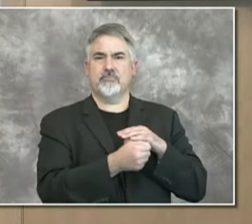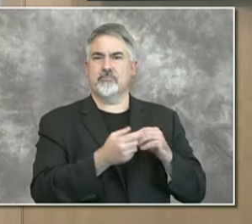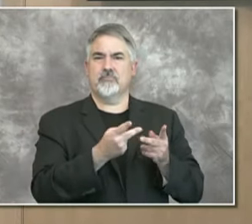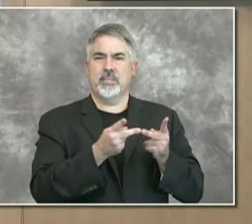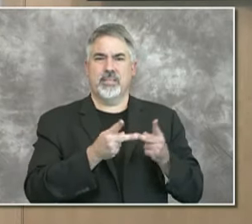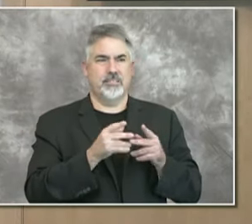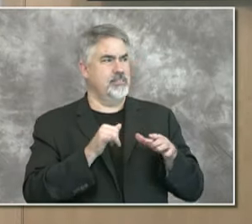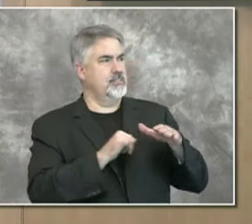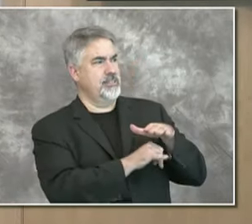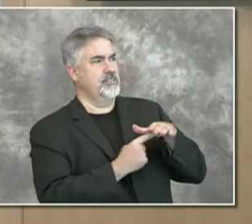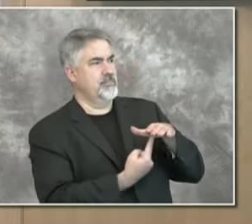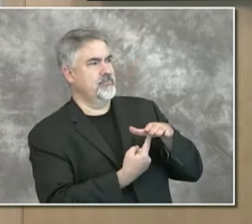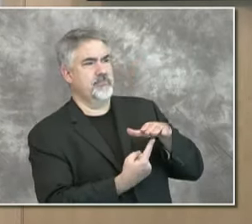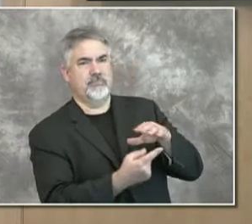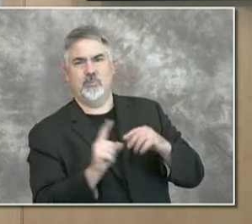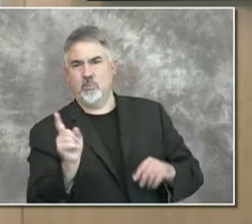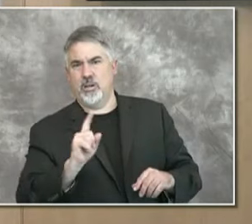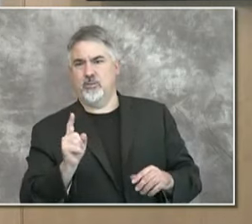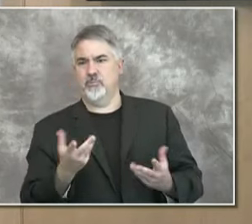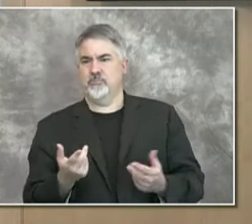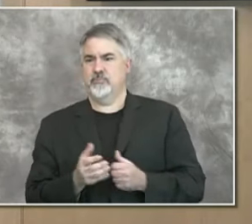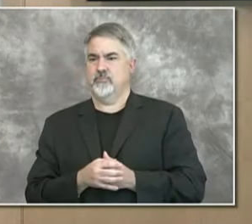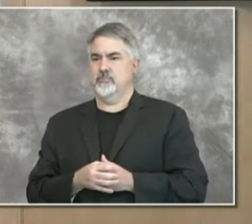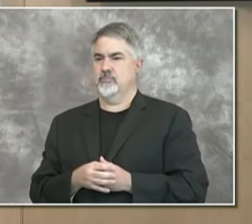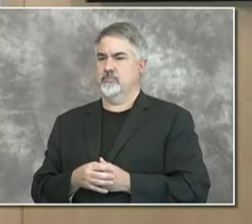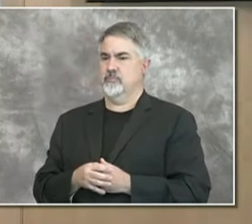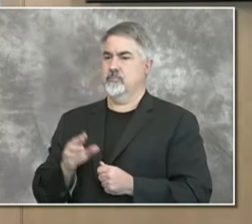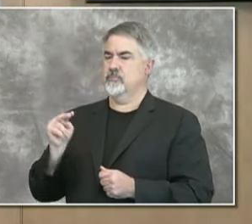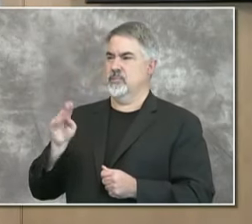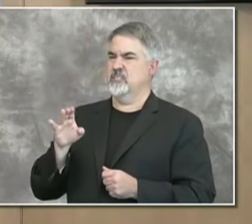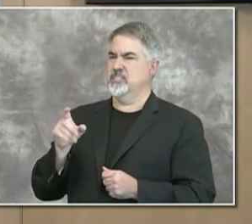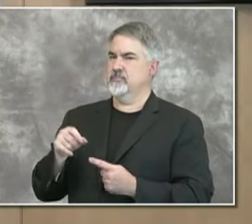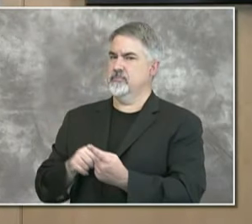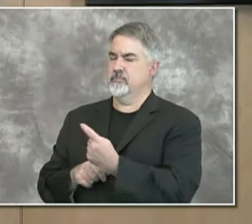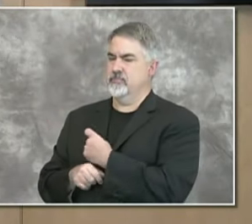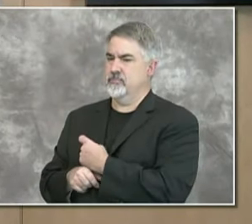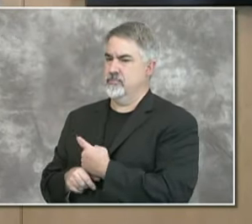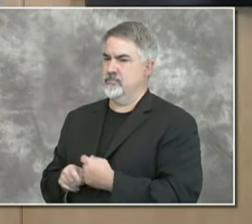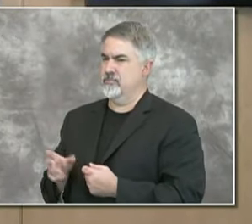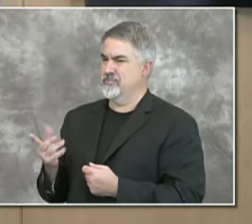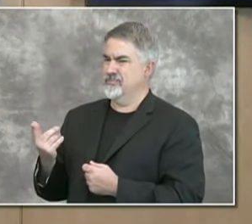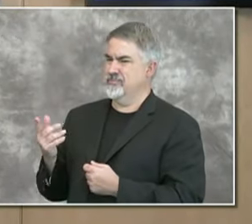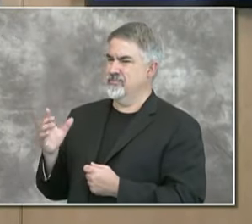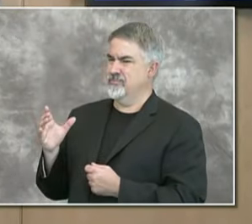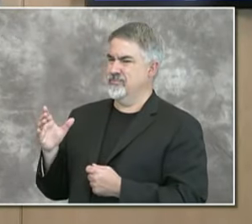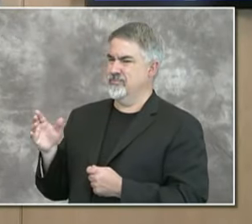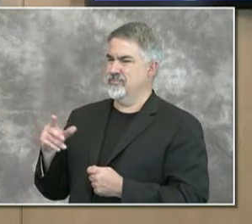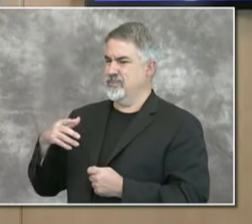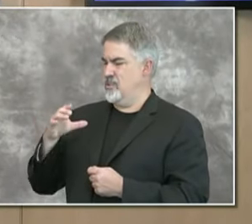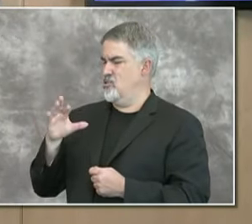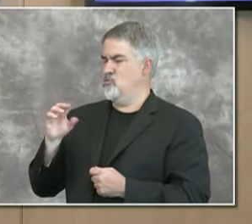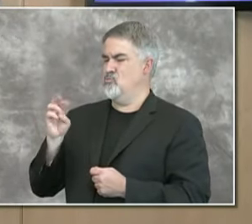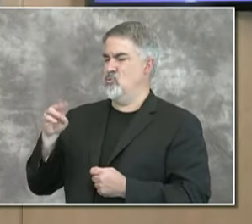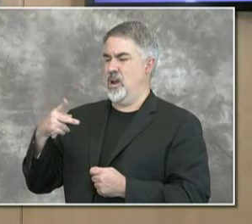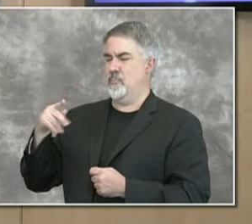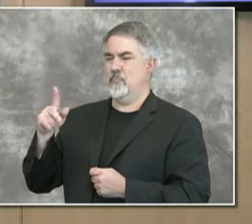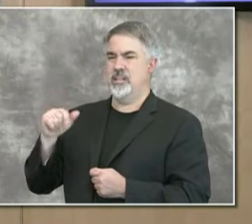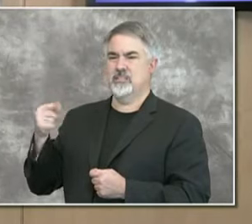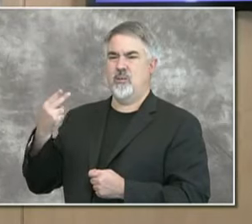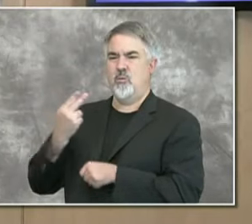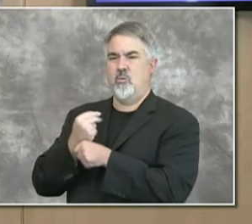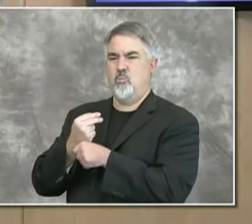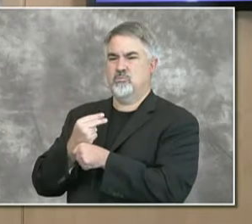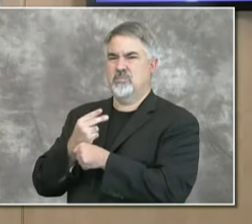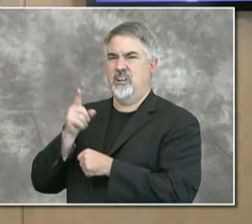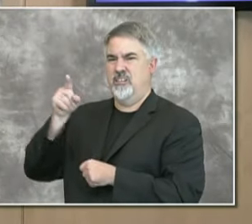Feather with NBC 7. Regarding Crown Plaza Hotel in Mission Valley Hotel Circle area, can the county confirm this is one of